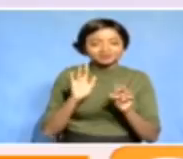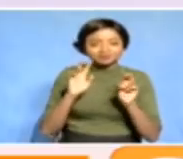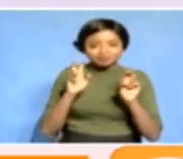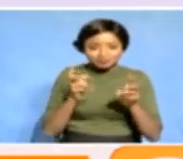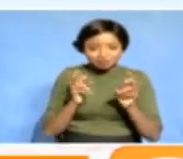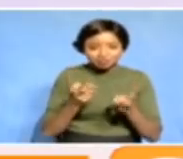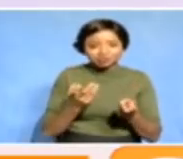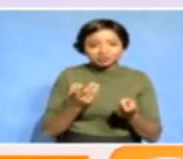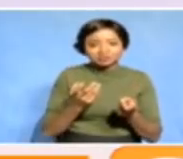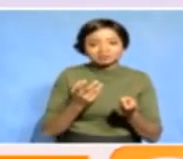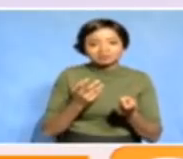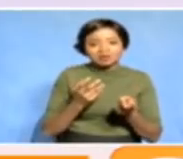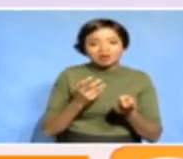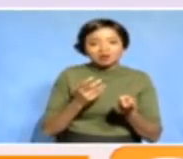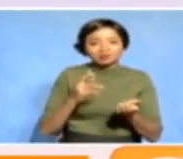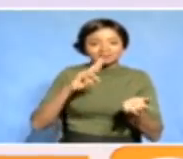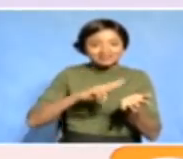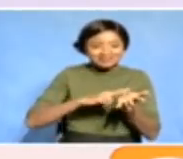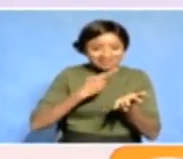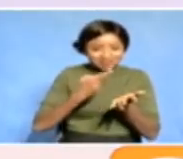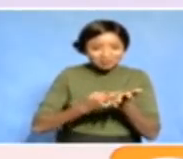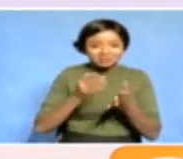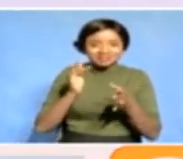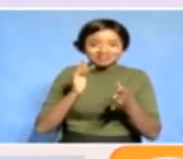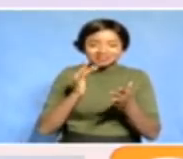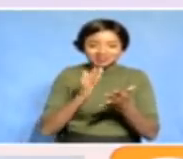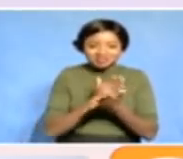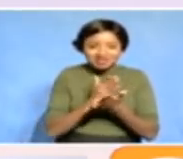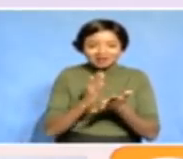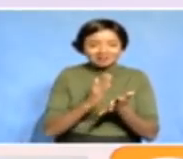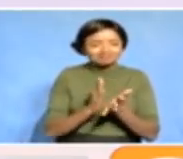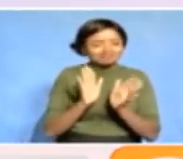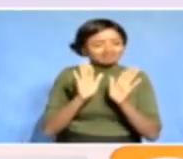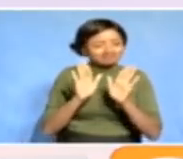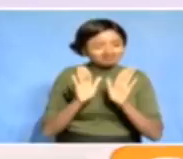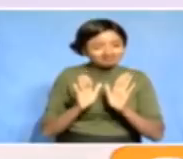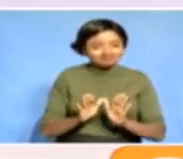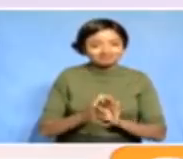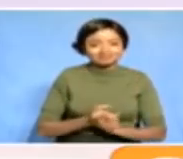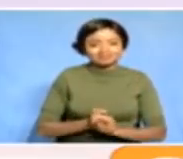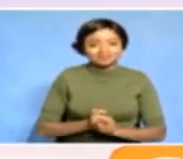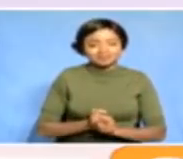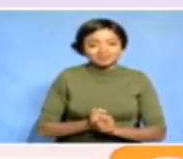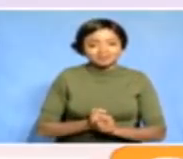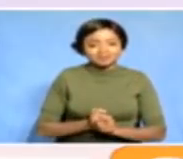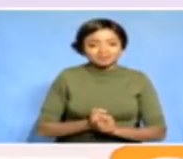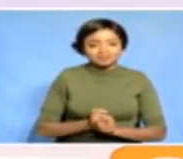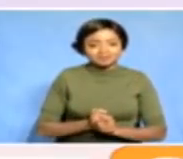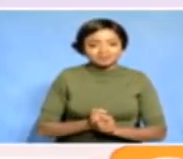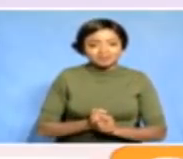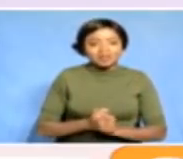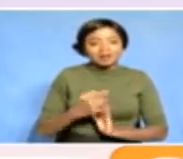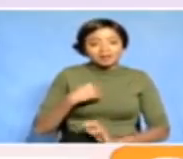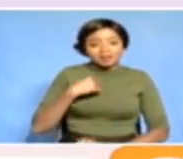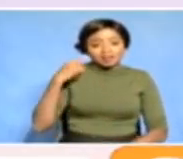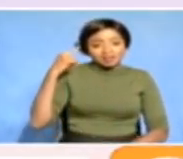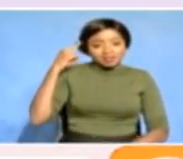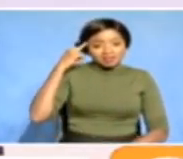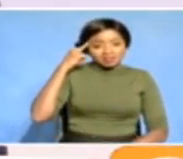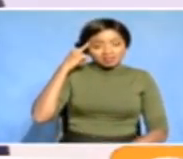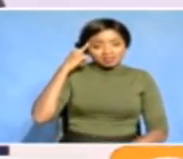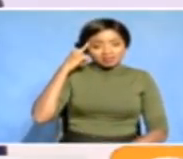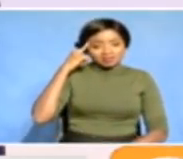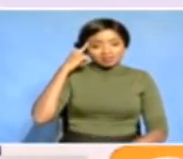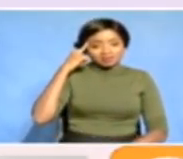about resource sharing are emotive. Issues about resource sharing are divisive. And I think the incoming